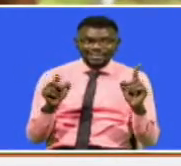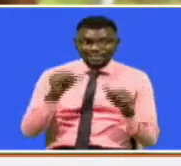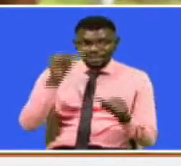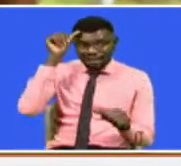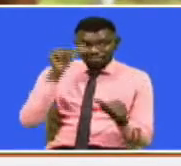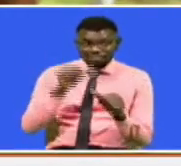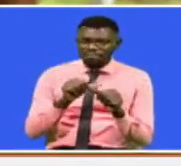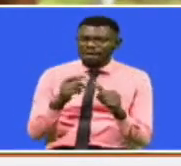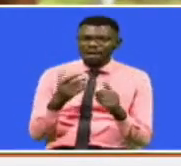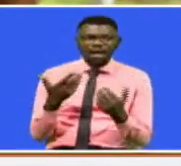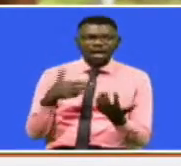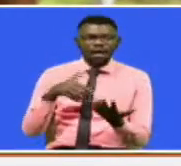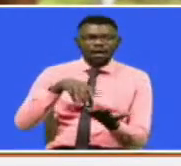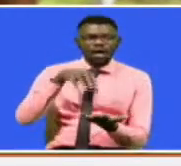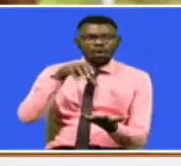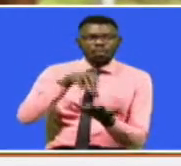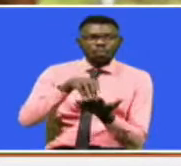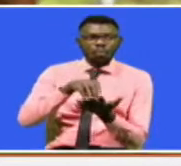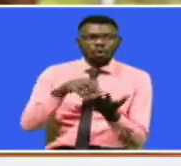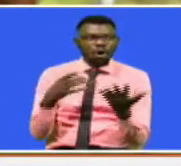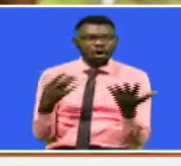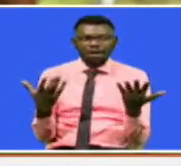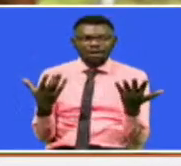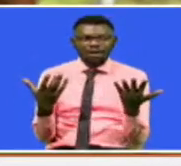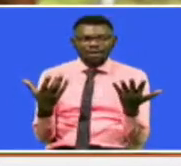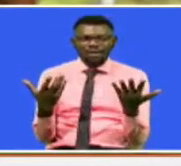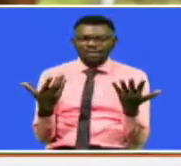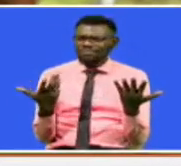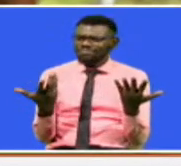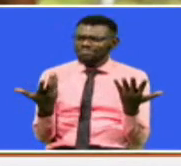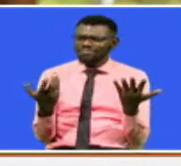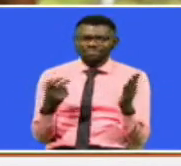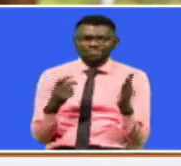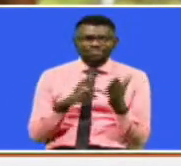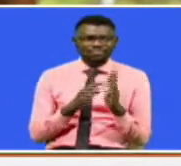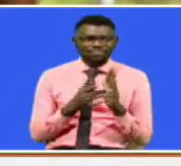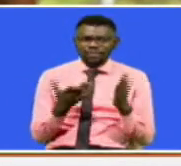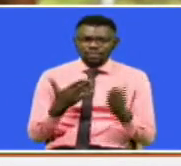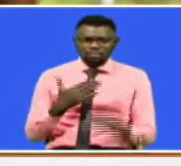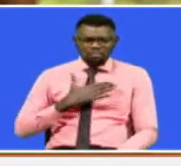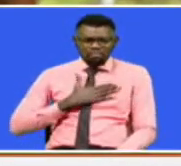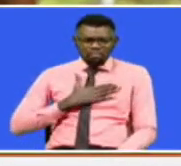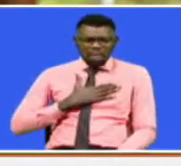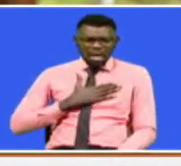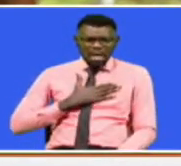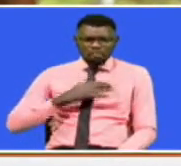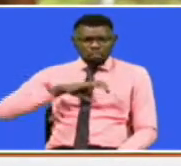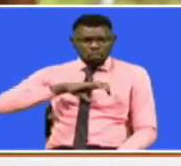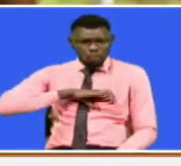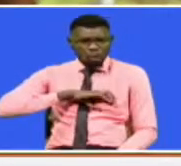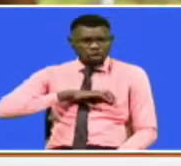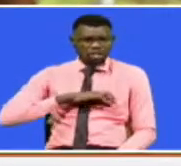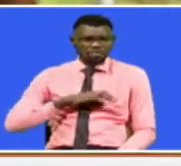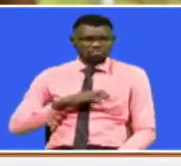these seats are not personal. It's not a personal thing.